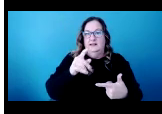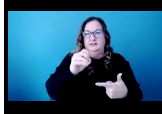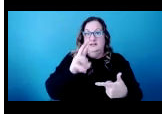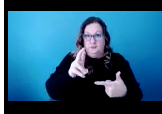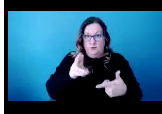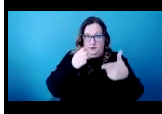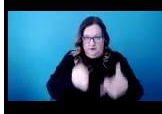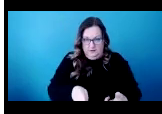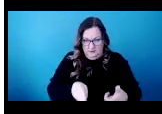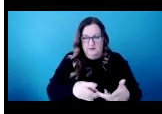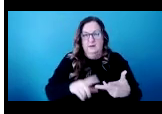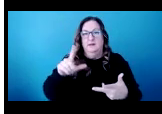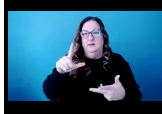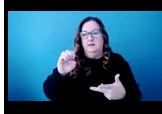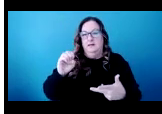soup.